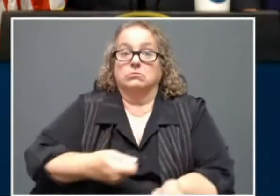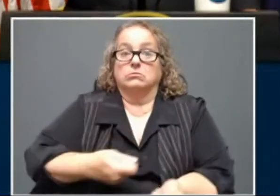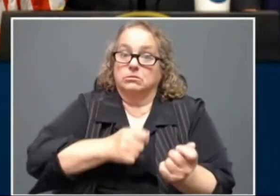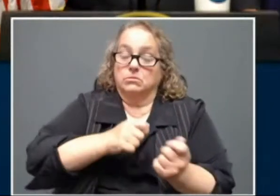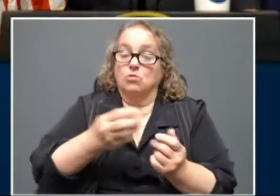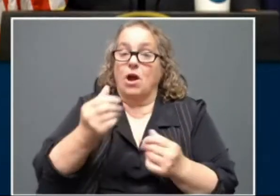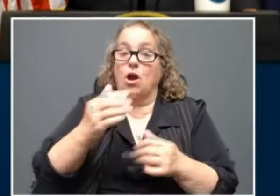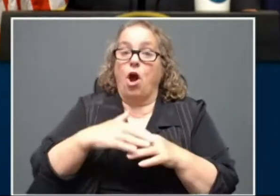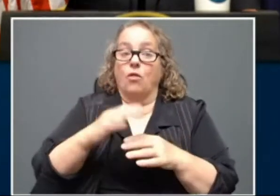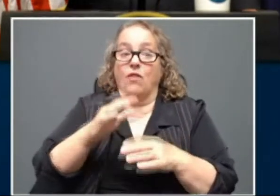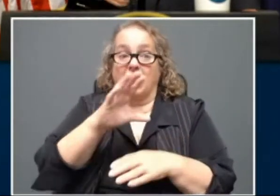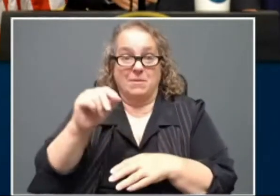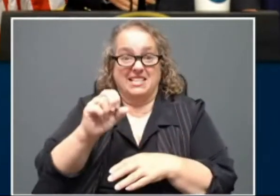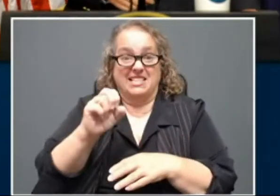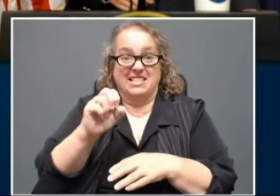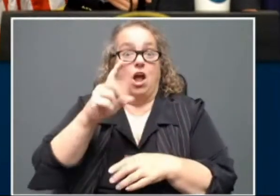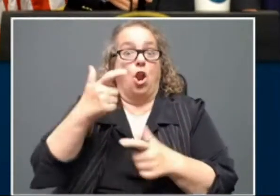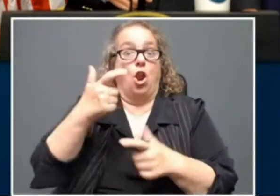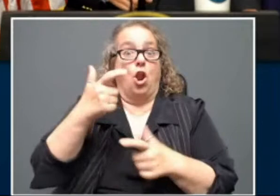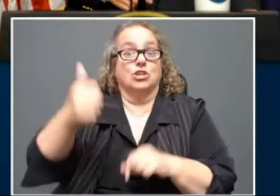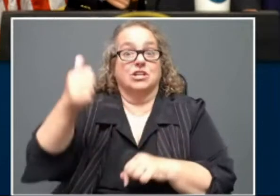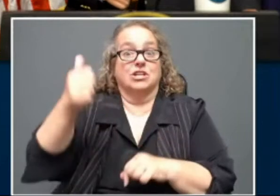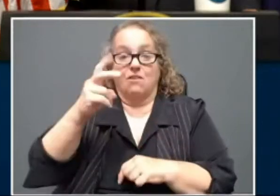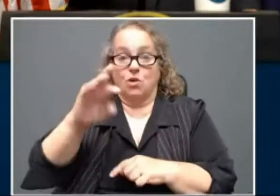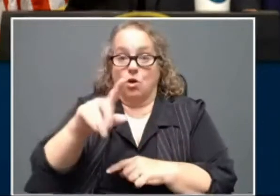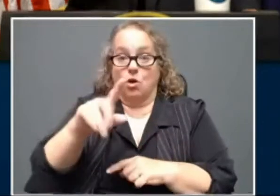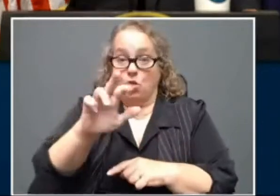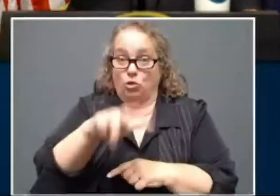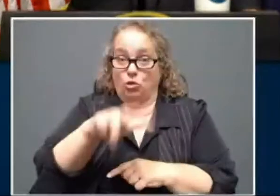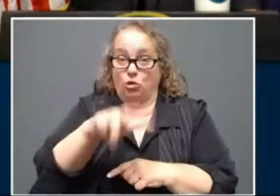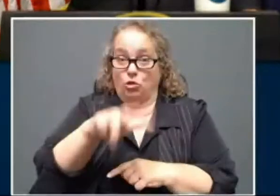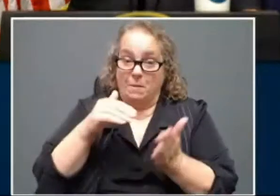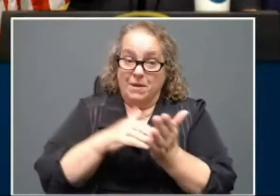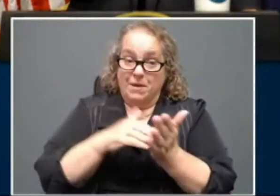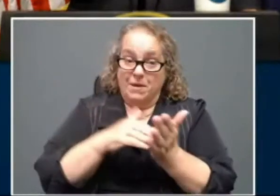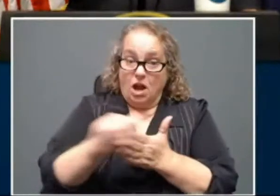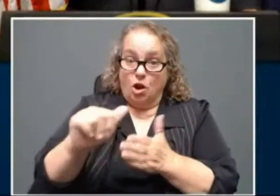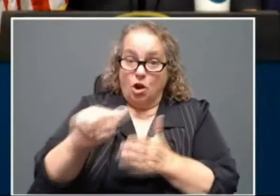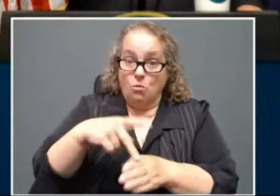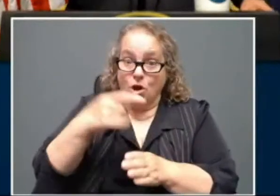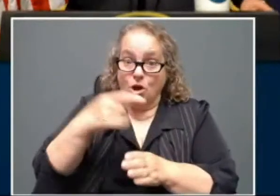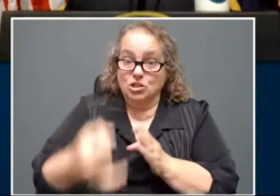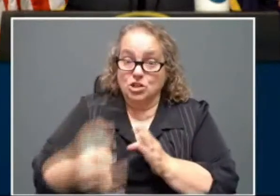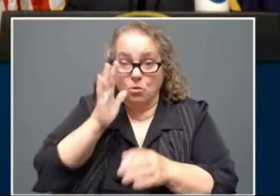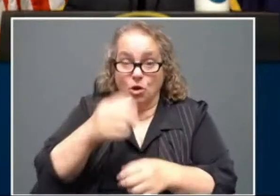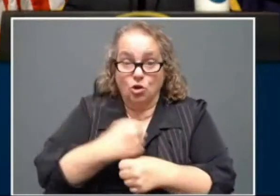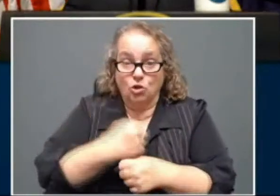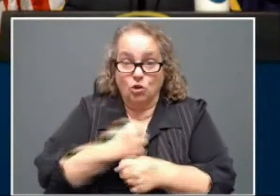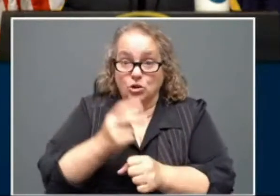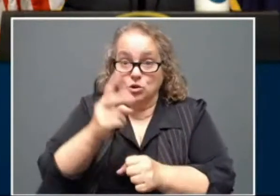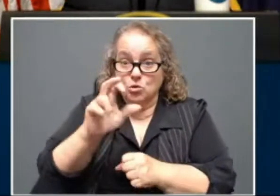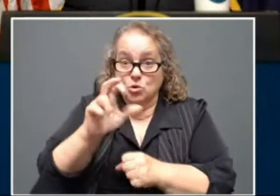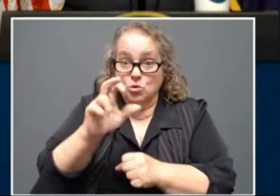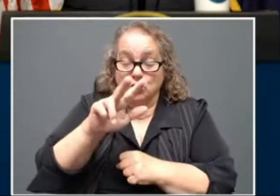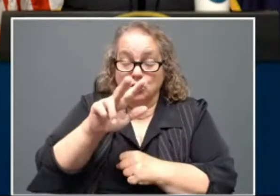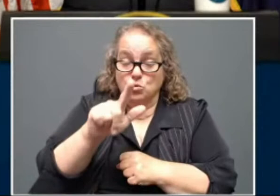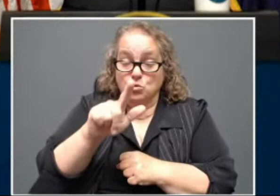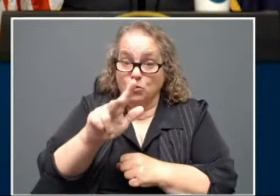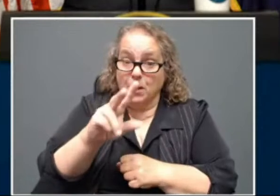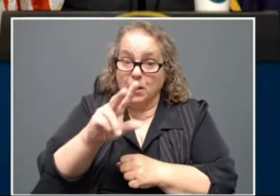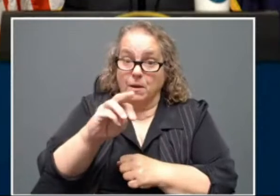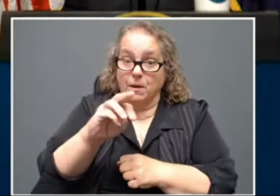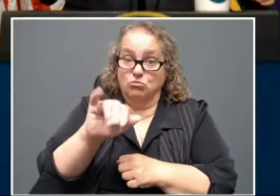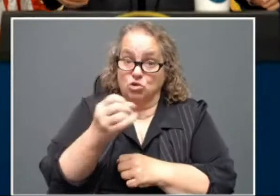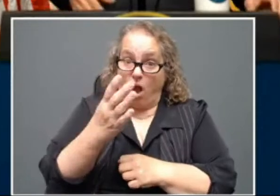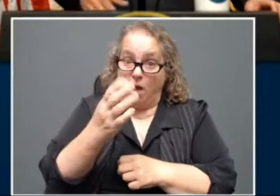here in Kentucky. A $133 million project is going to create 220 jobs in Hart County, and that project even grew from